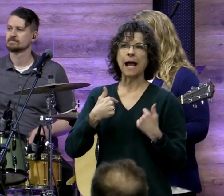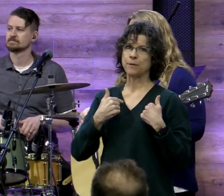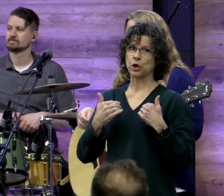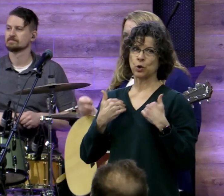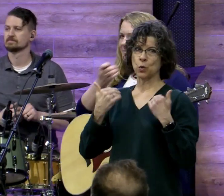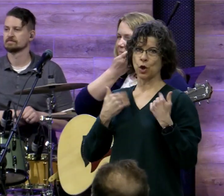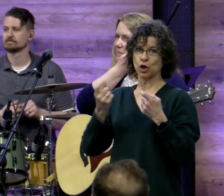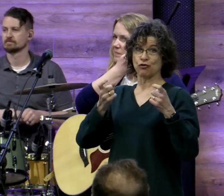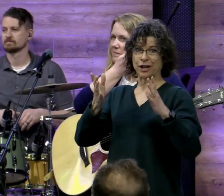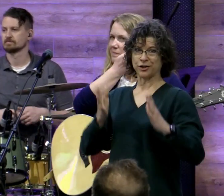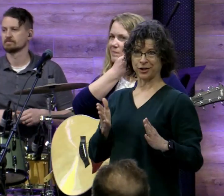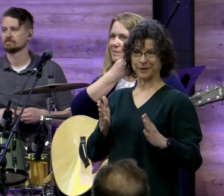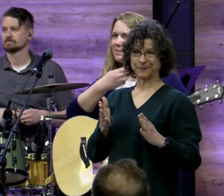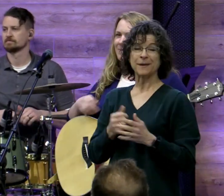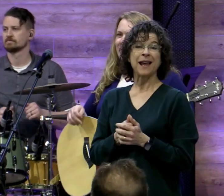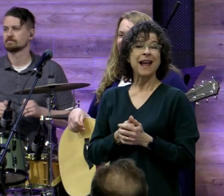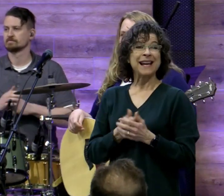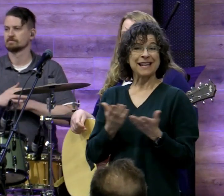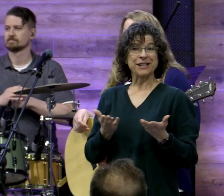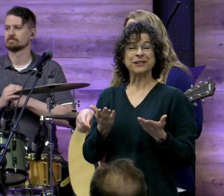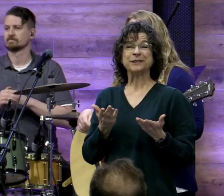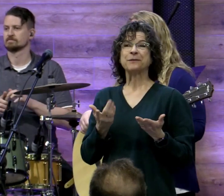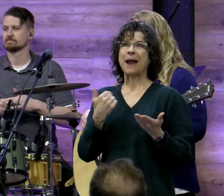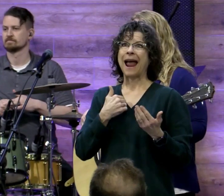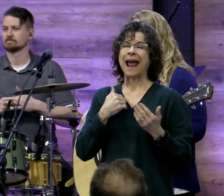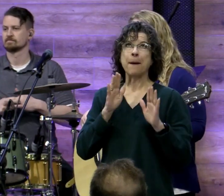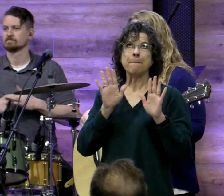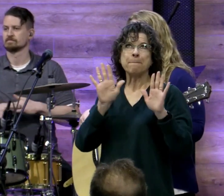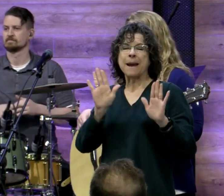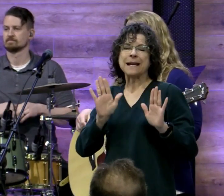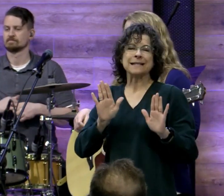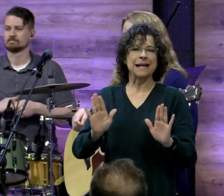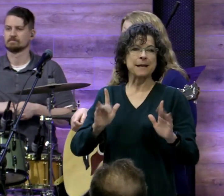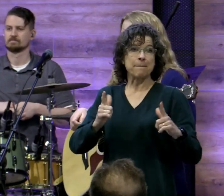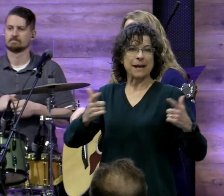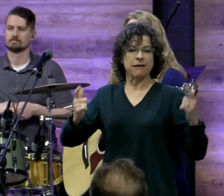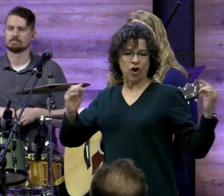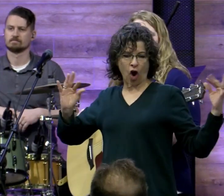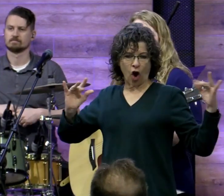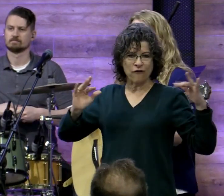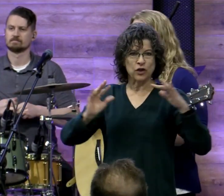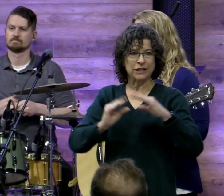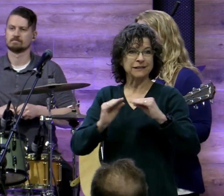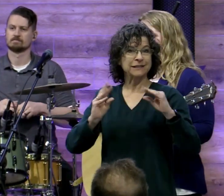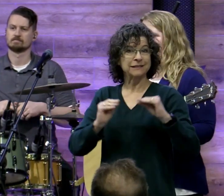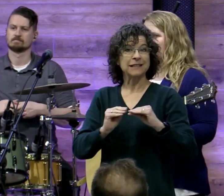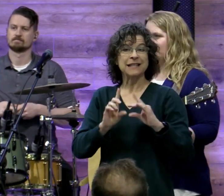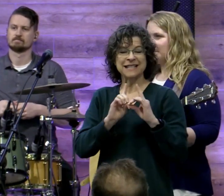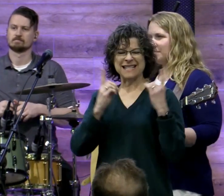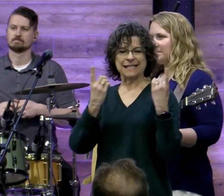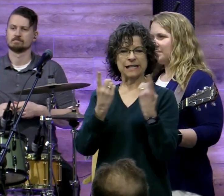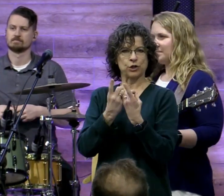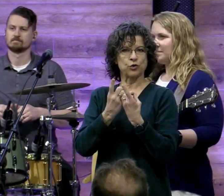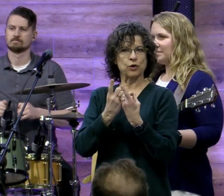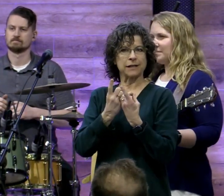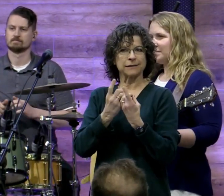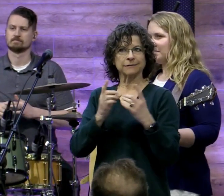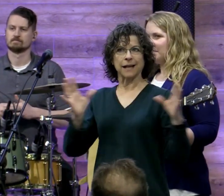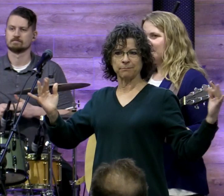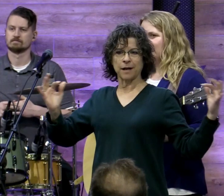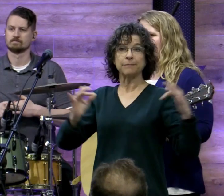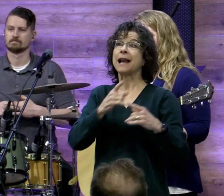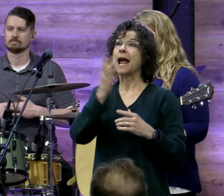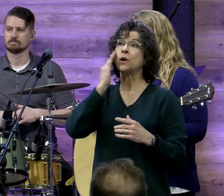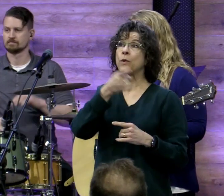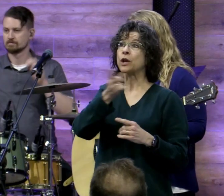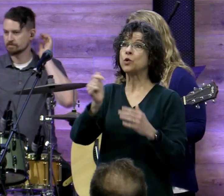Rock Hill, and we had our very big, very amazing youth conference last week, District Blitz. I know you guys prayed for us, and I just want